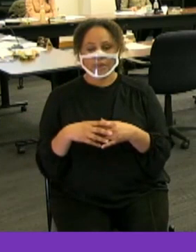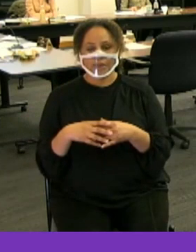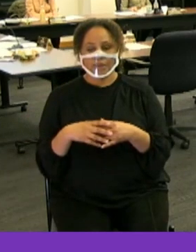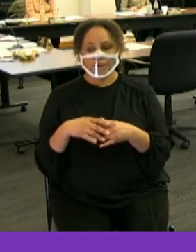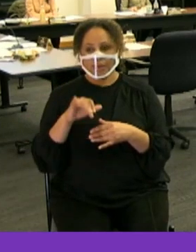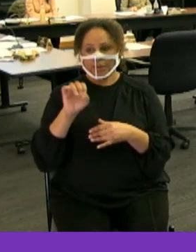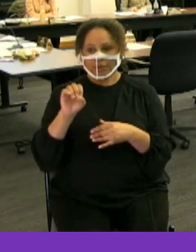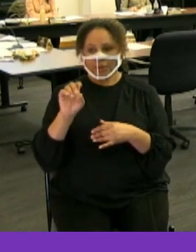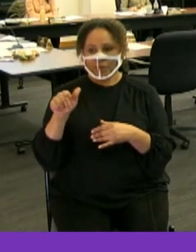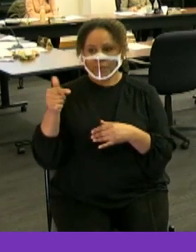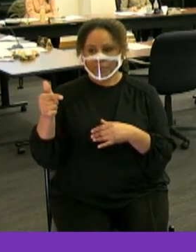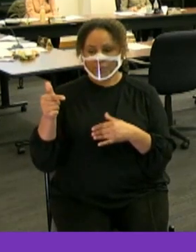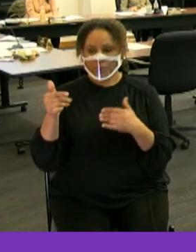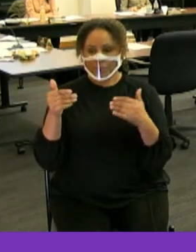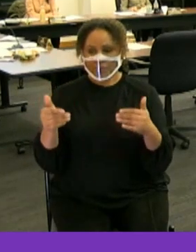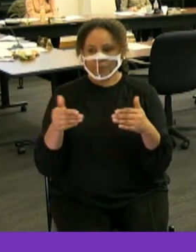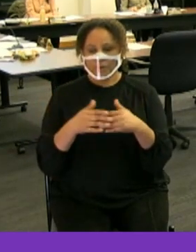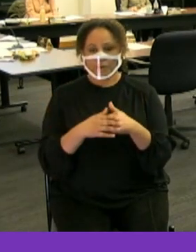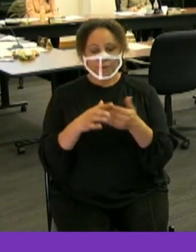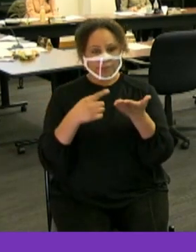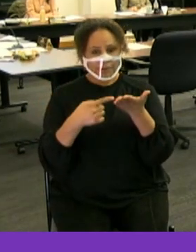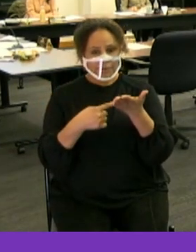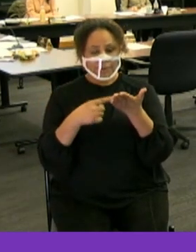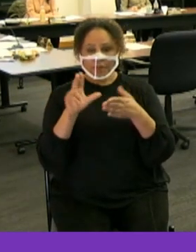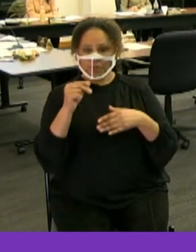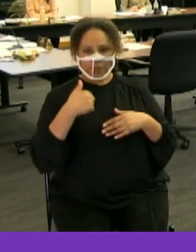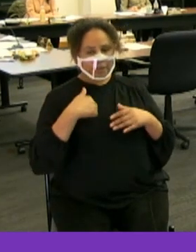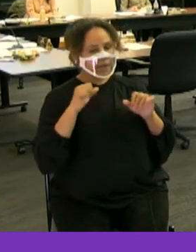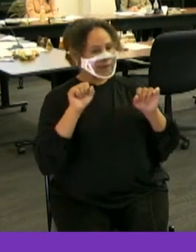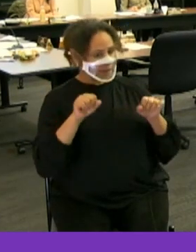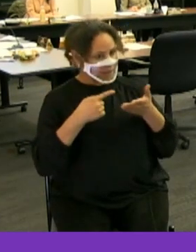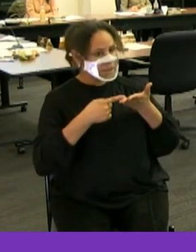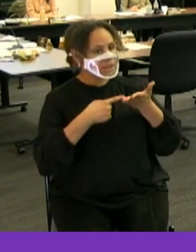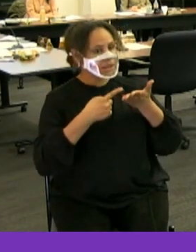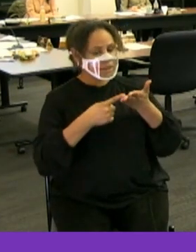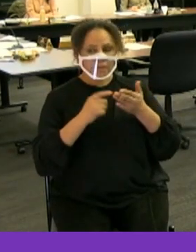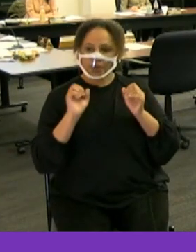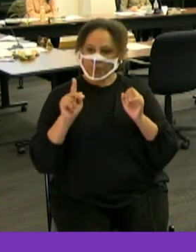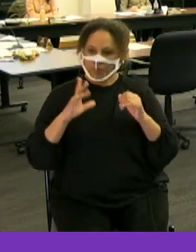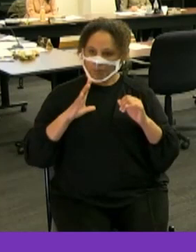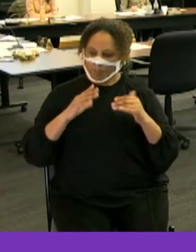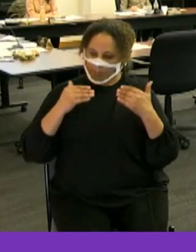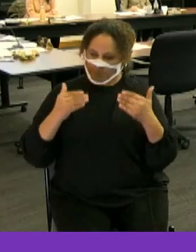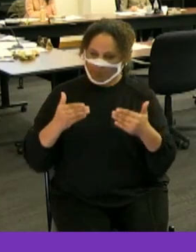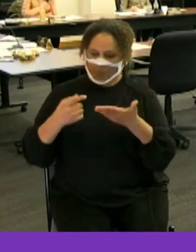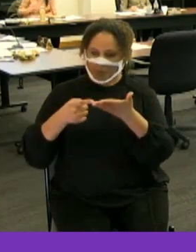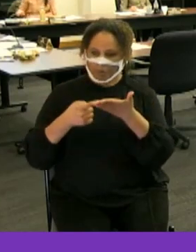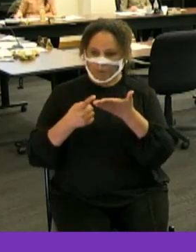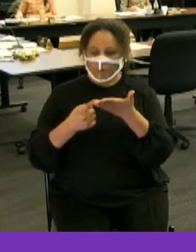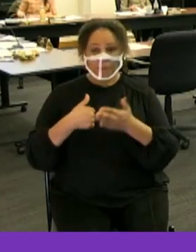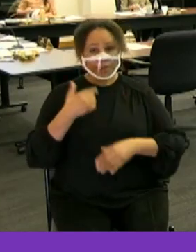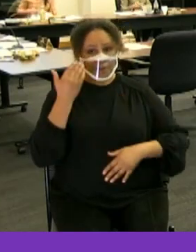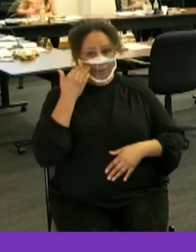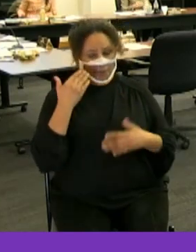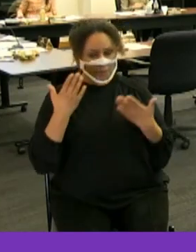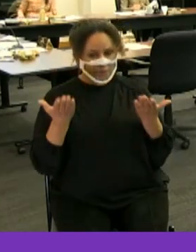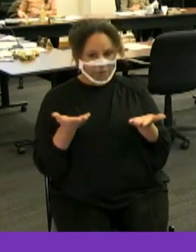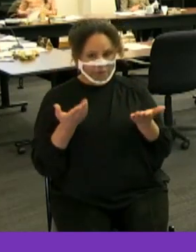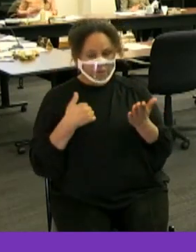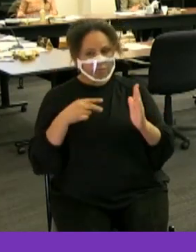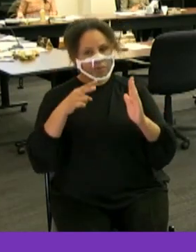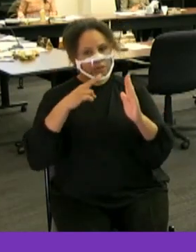Joan, go ahead, please. No, I get to discuss. Okay, discuss. All right, I know that in here, I'm looking